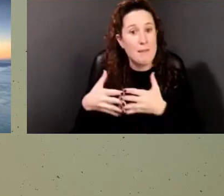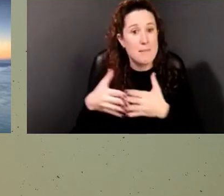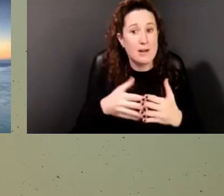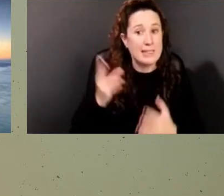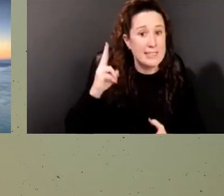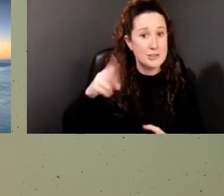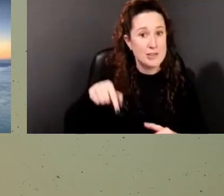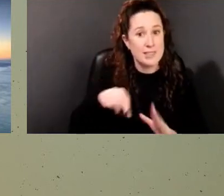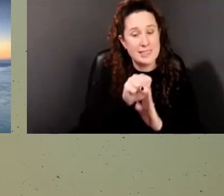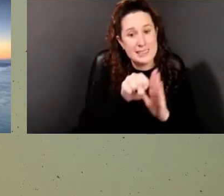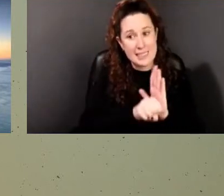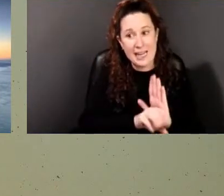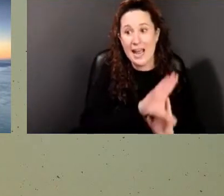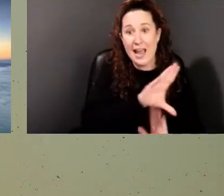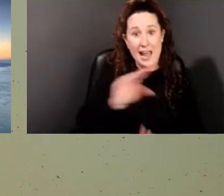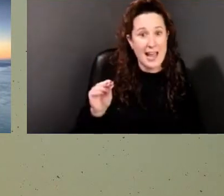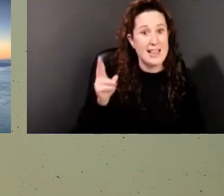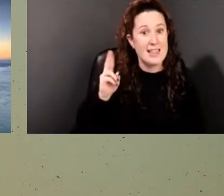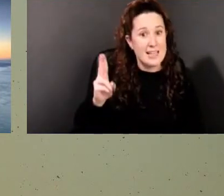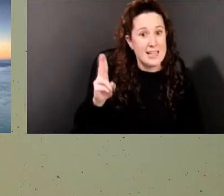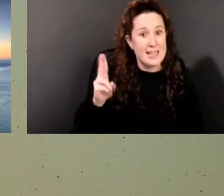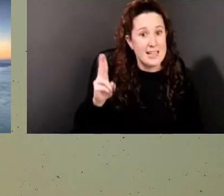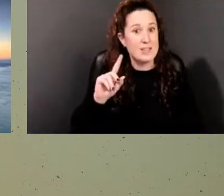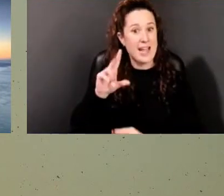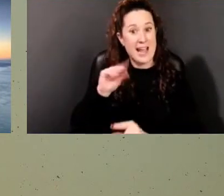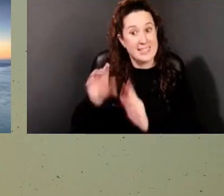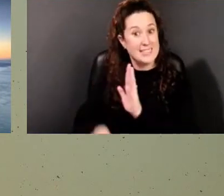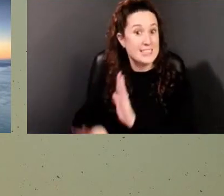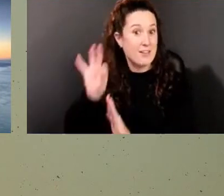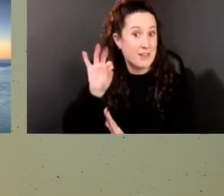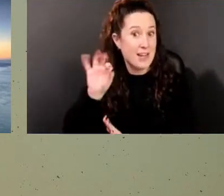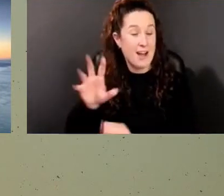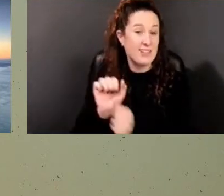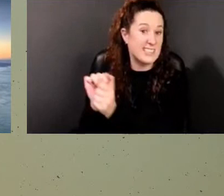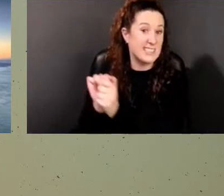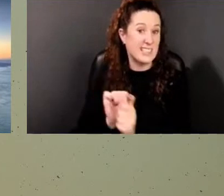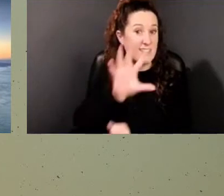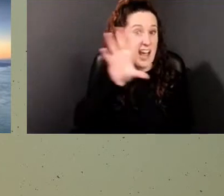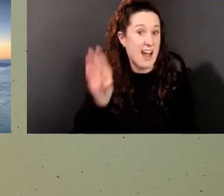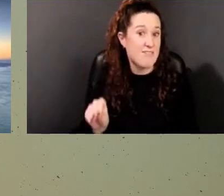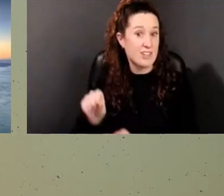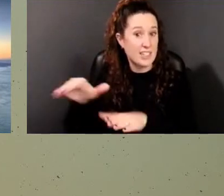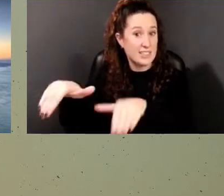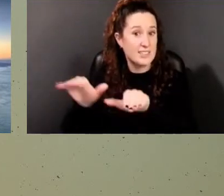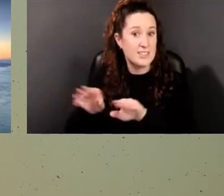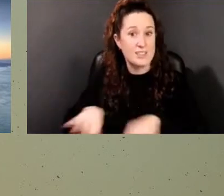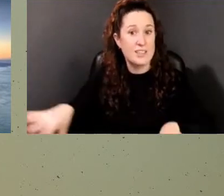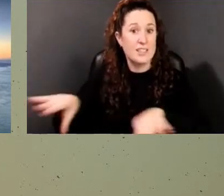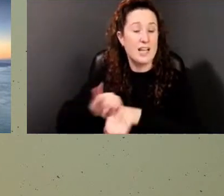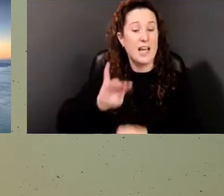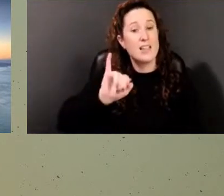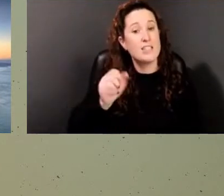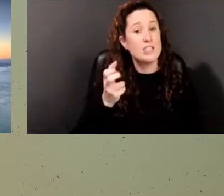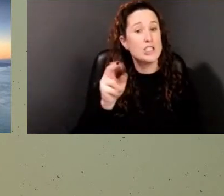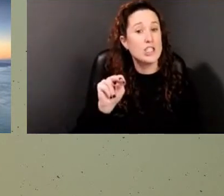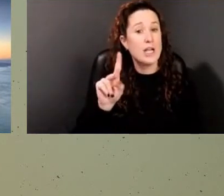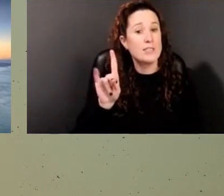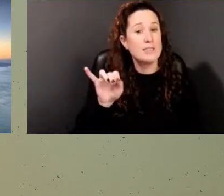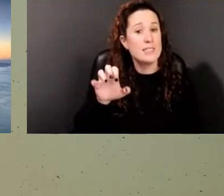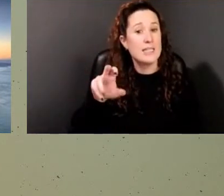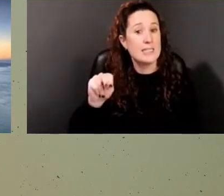and the discovery of the burial ground of enslaved Africans at the John Dickinson Plantation. To those who've